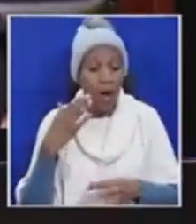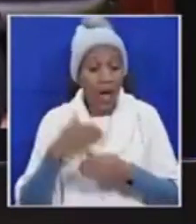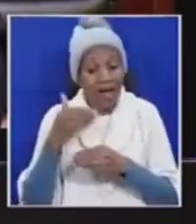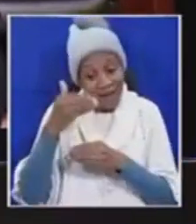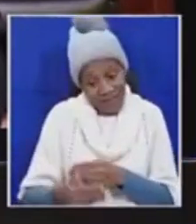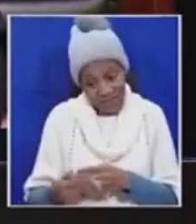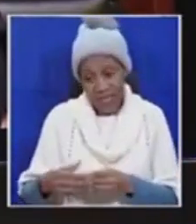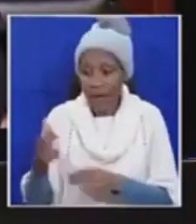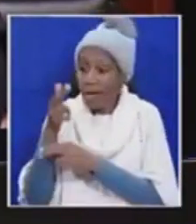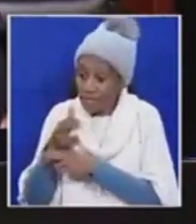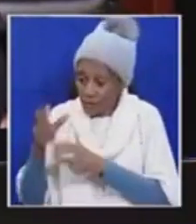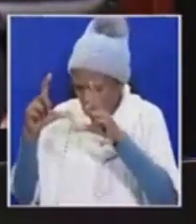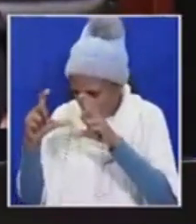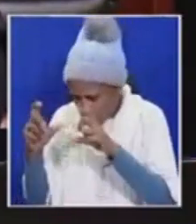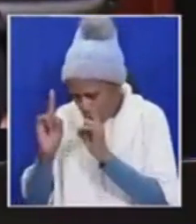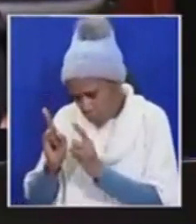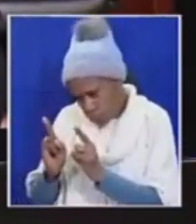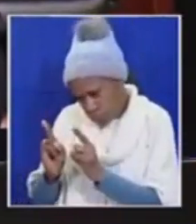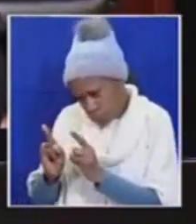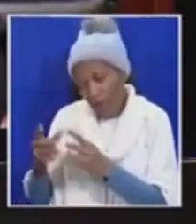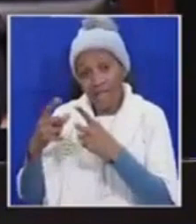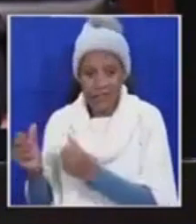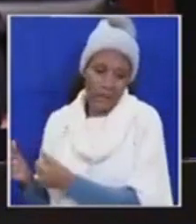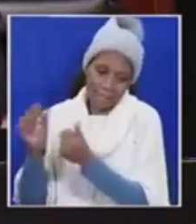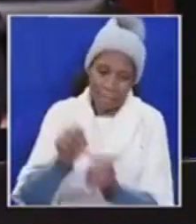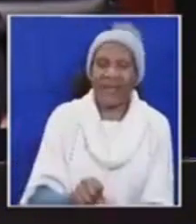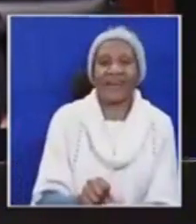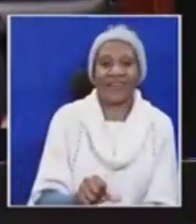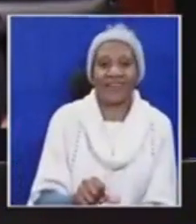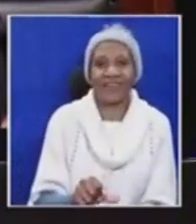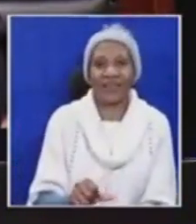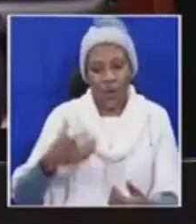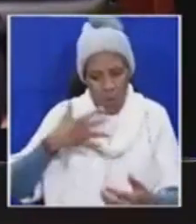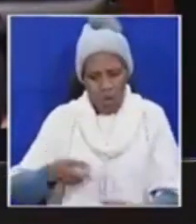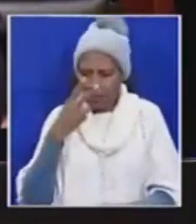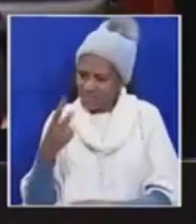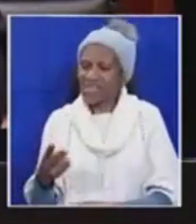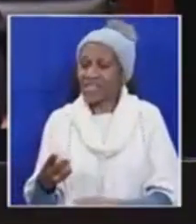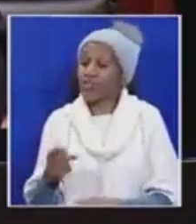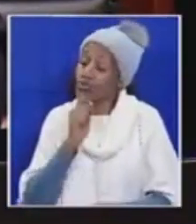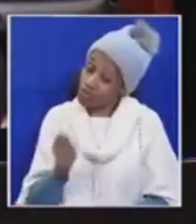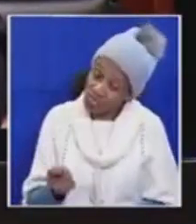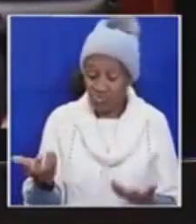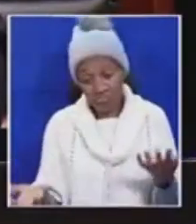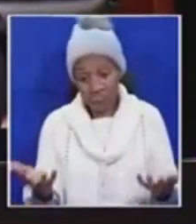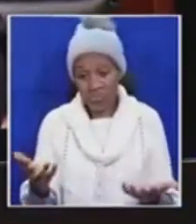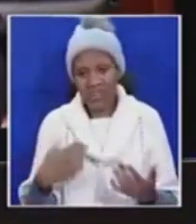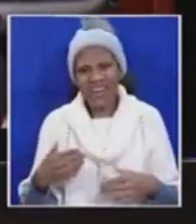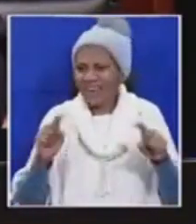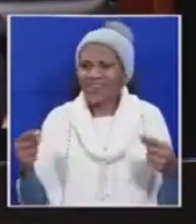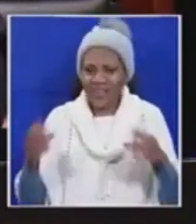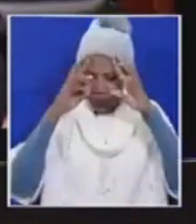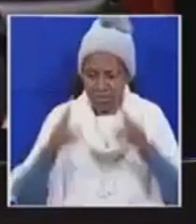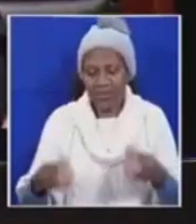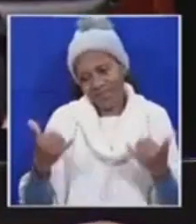looked at the video so that indeed I can see for myself what he said. We can actually proceed in